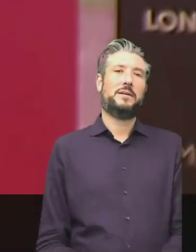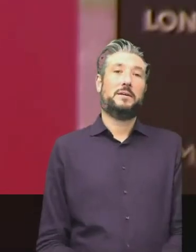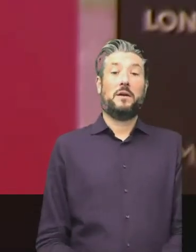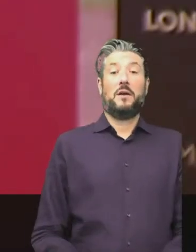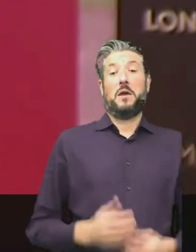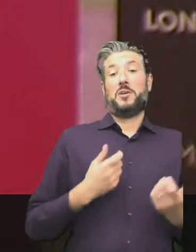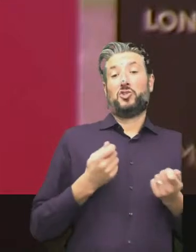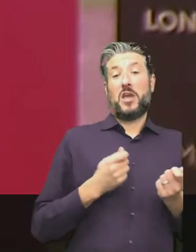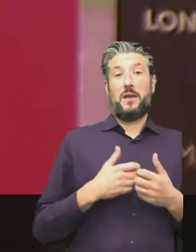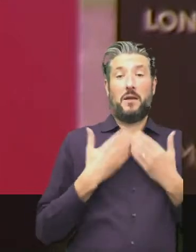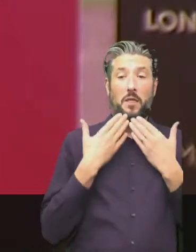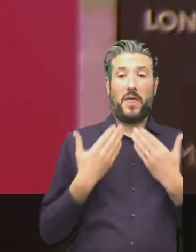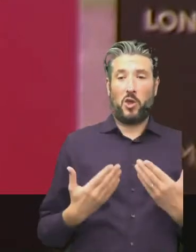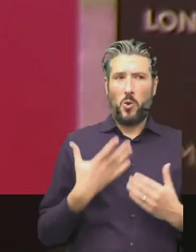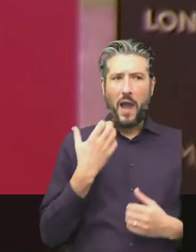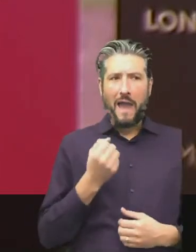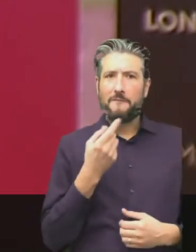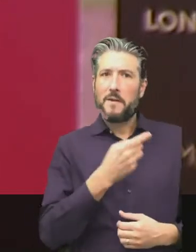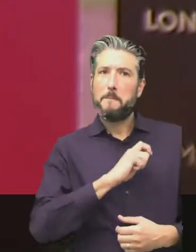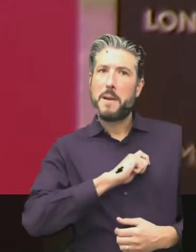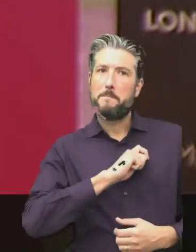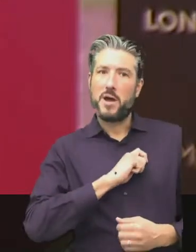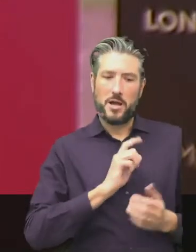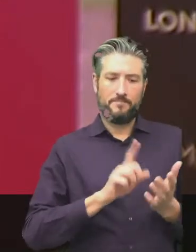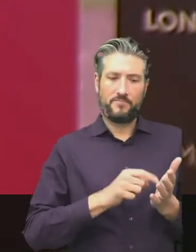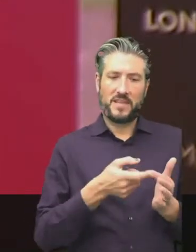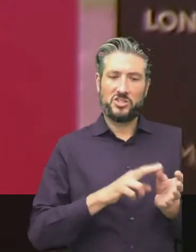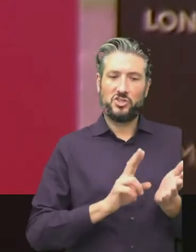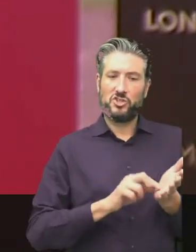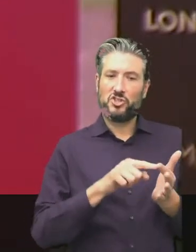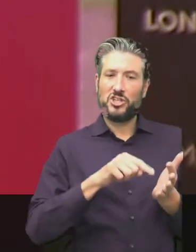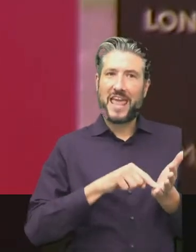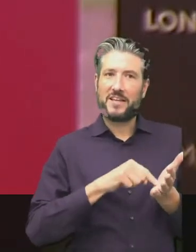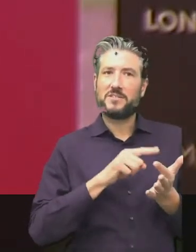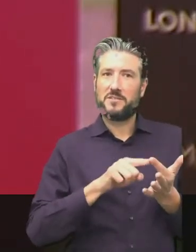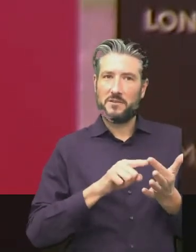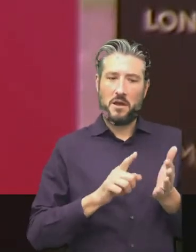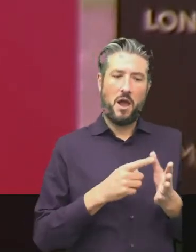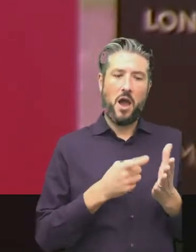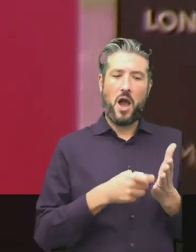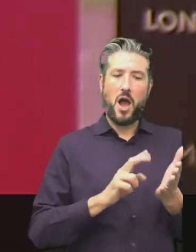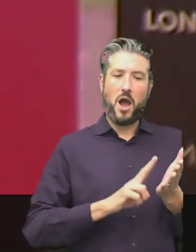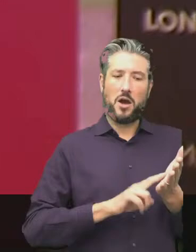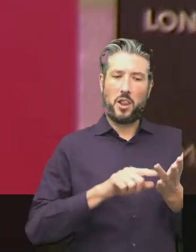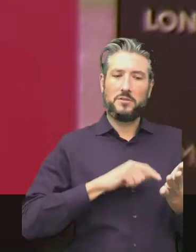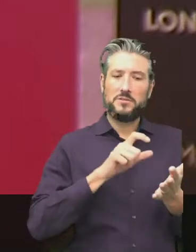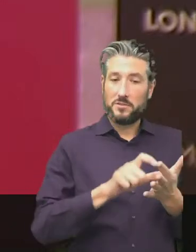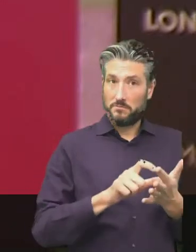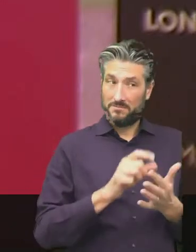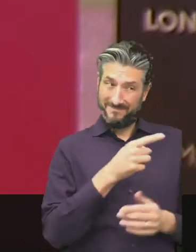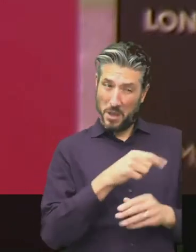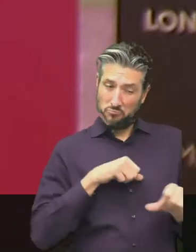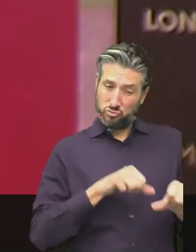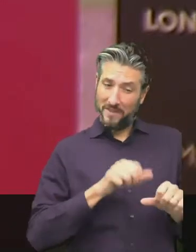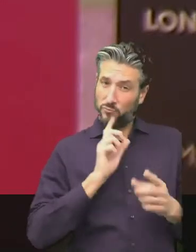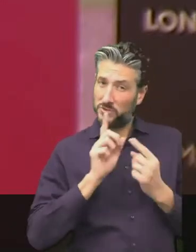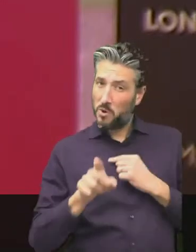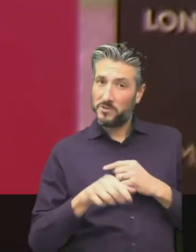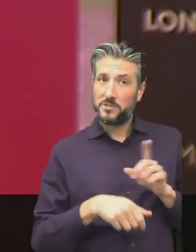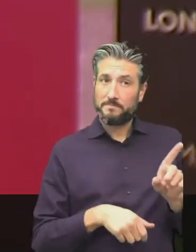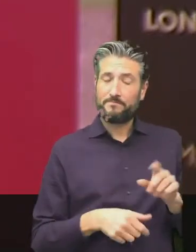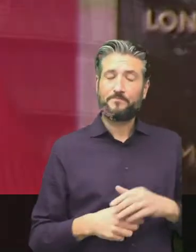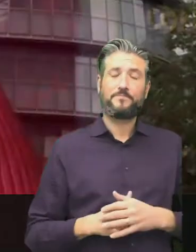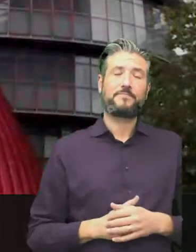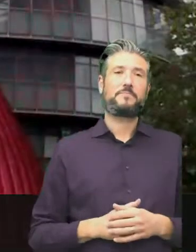Assembly Member Jeanette Arnold for a very, very brief response, please. Thank you. Thank you, Chair. I would